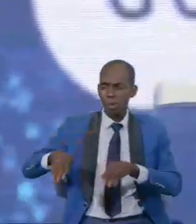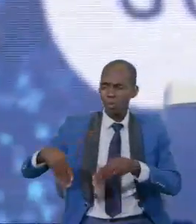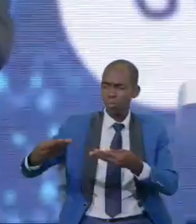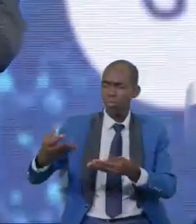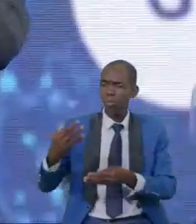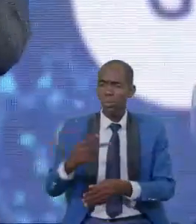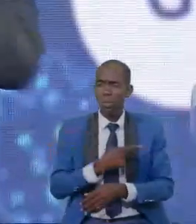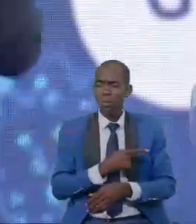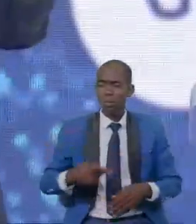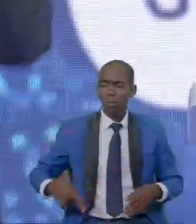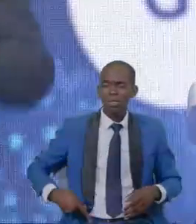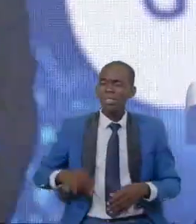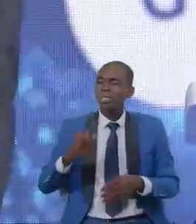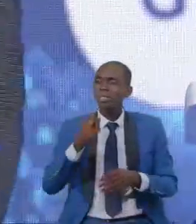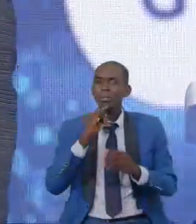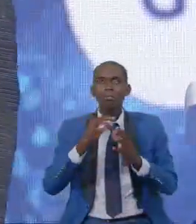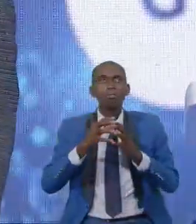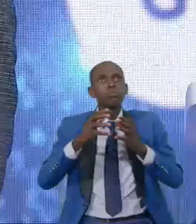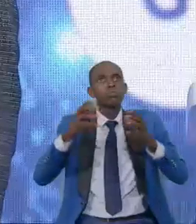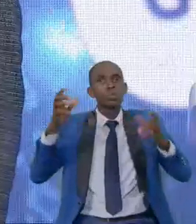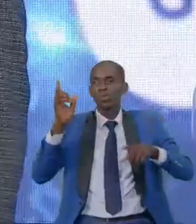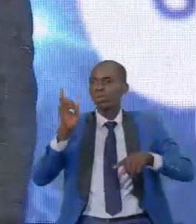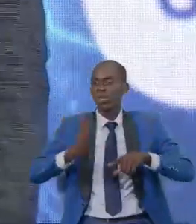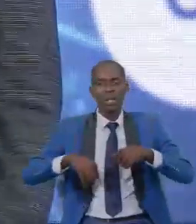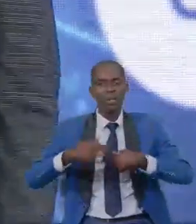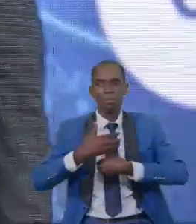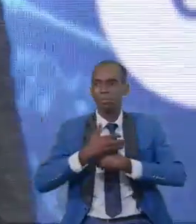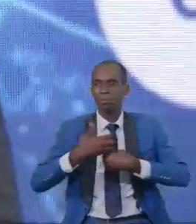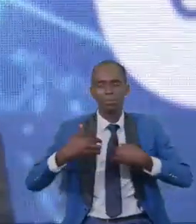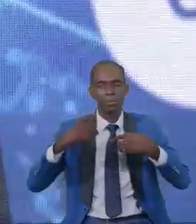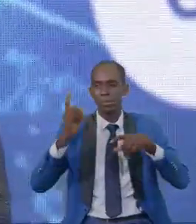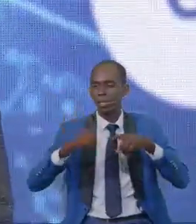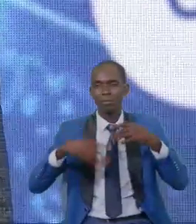is inexhaustible.